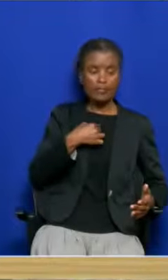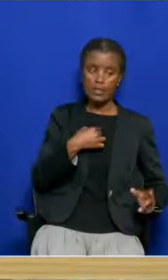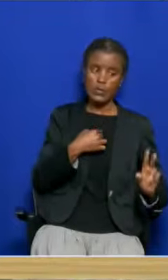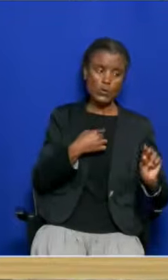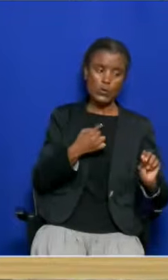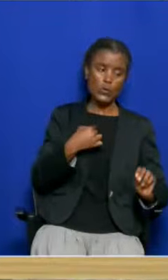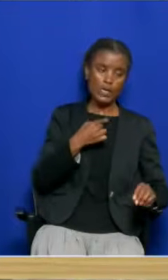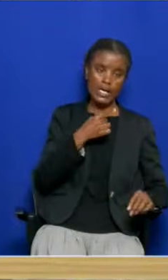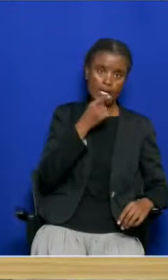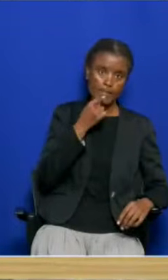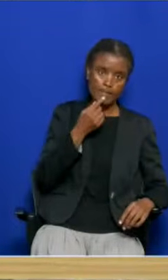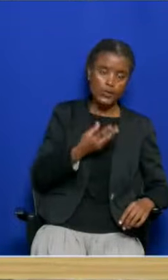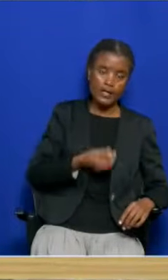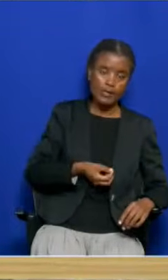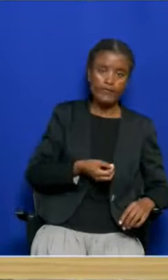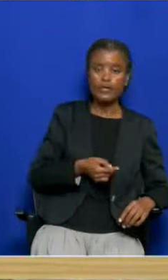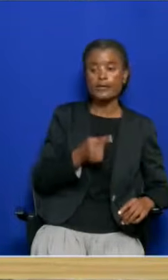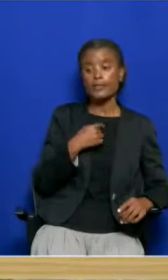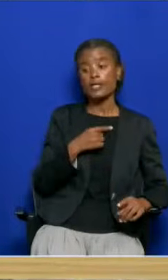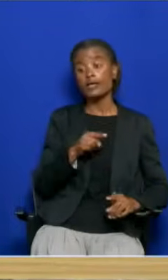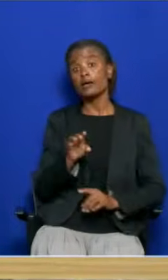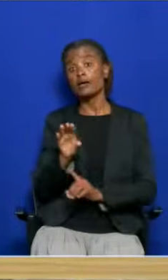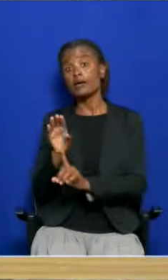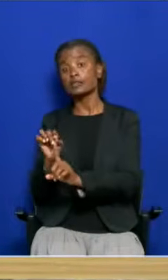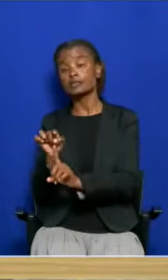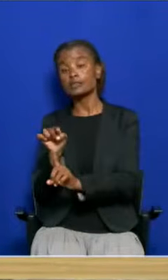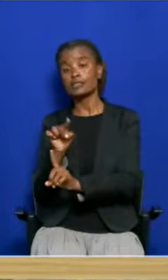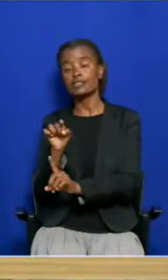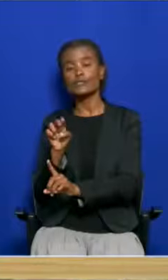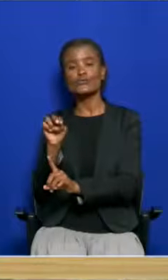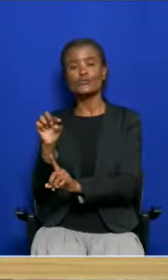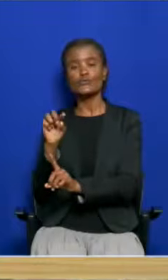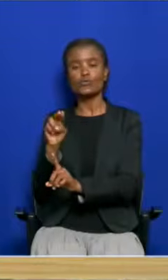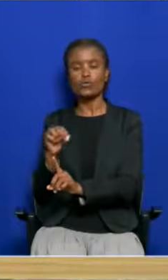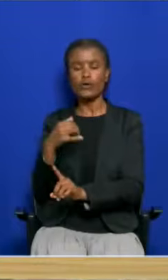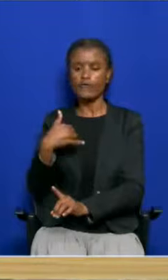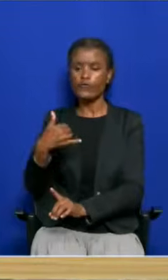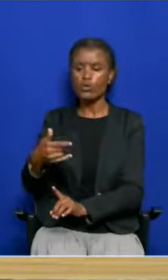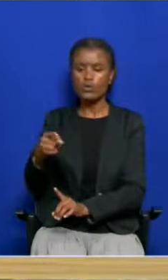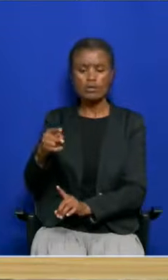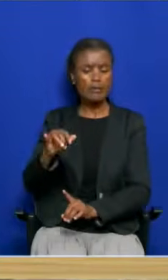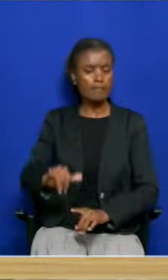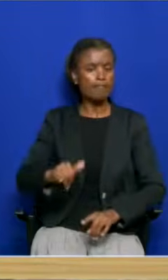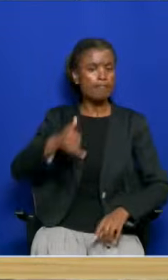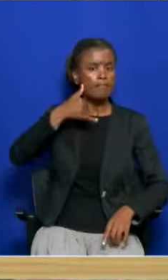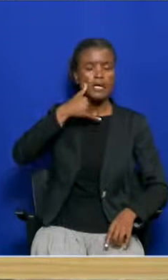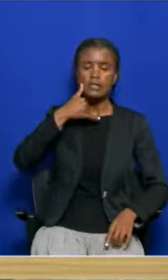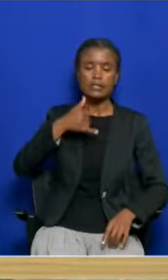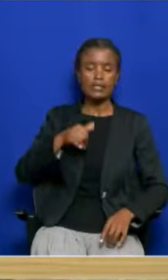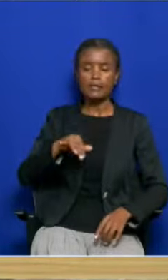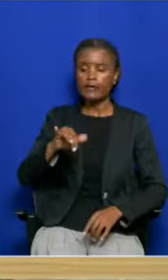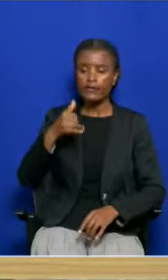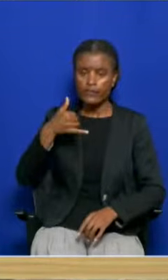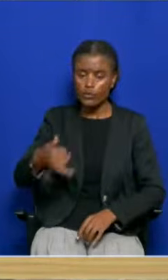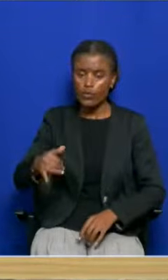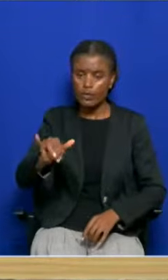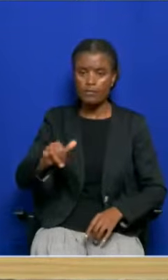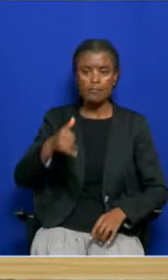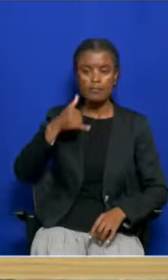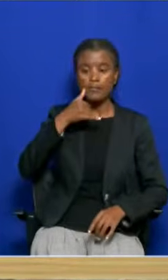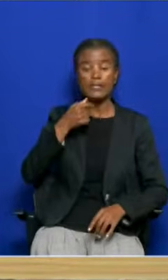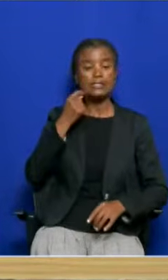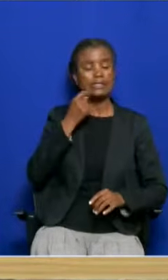Warrant Officer Zungu. Did not answer. Phone him, did not answer. Phone it, I'll come back to you. I still want to confirm. Then